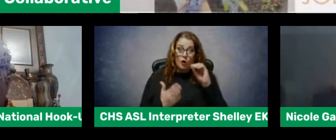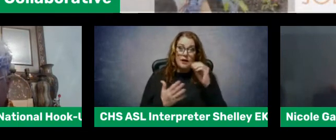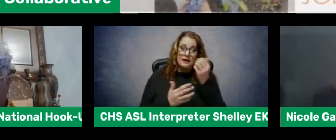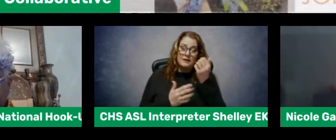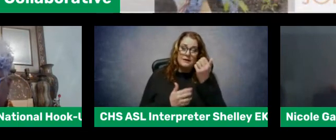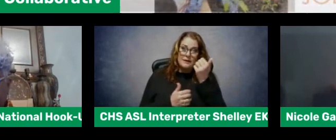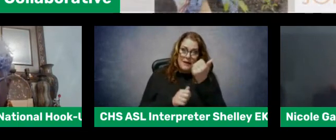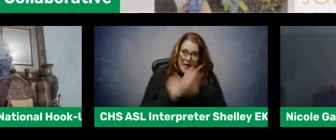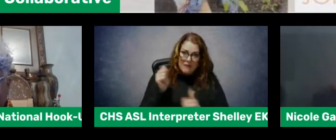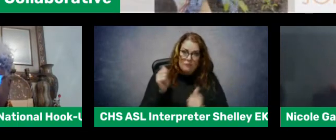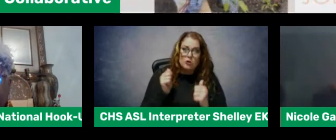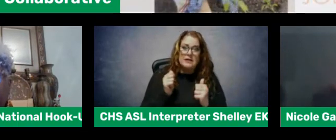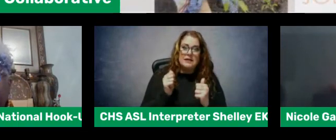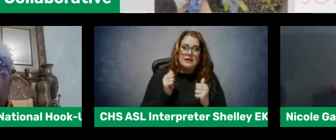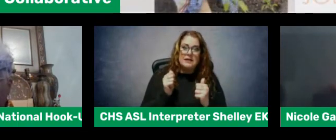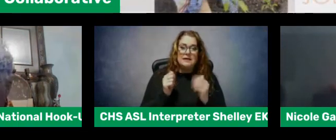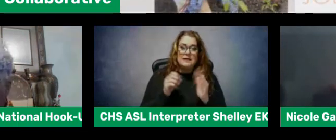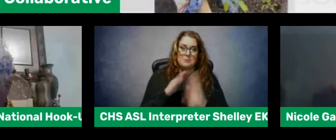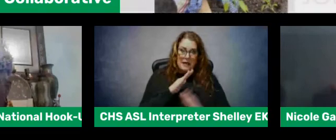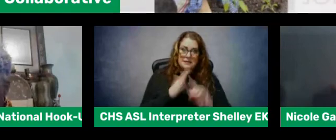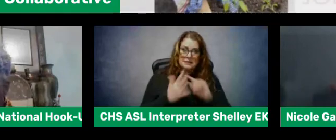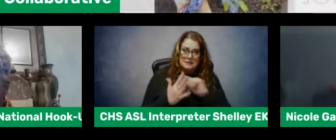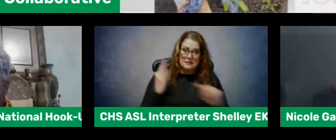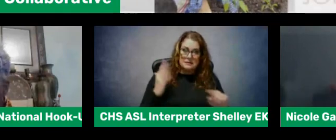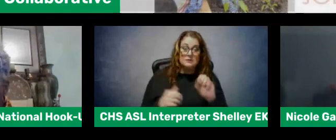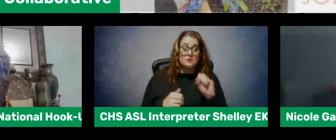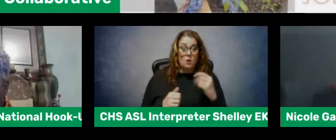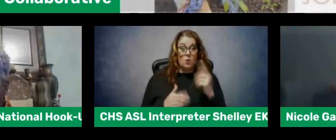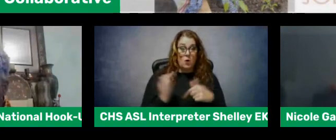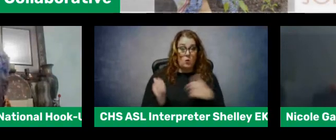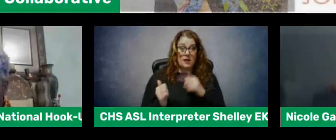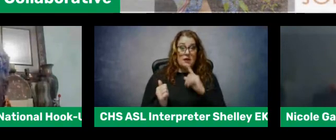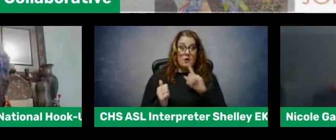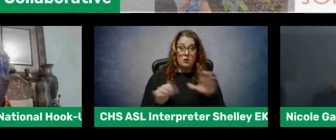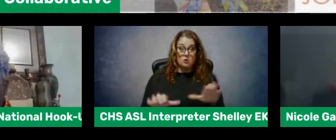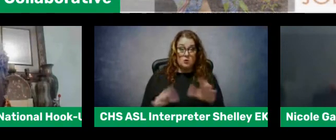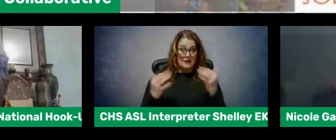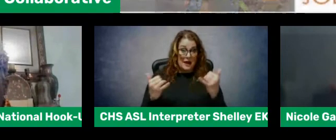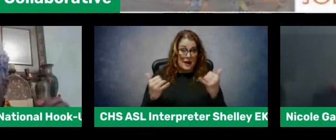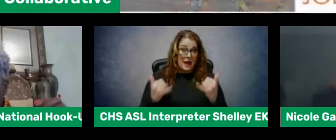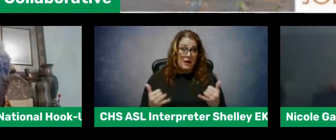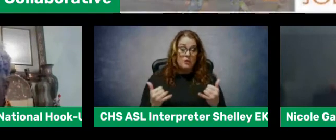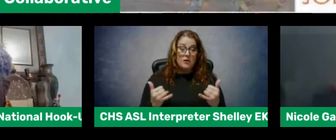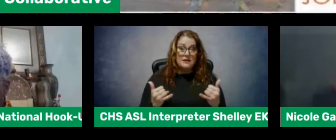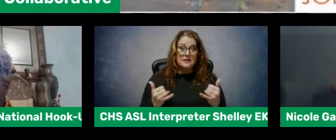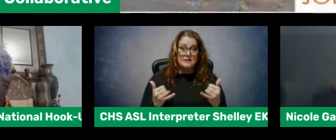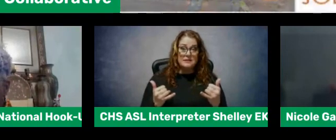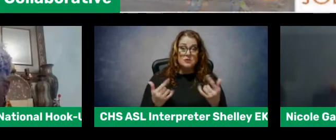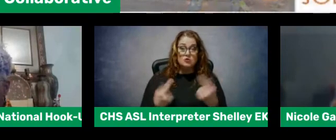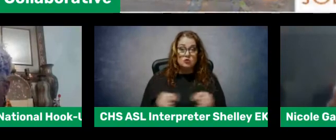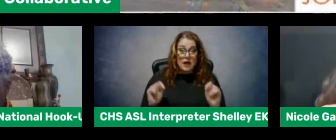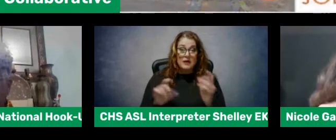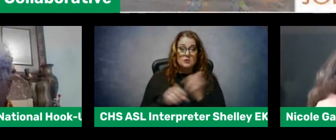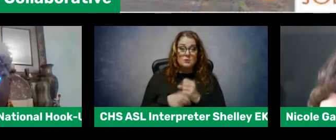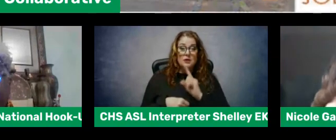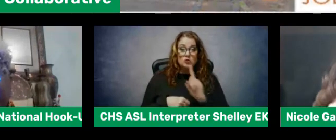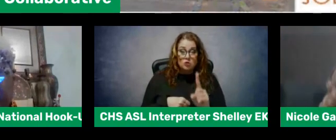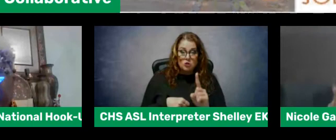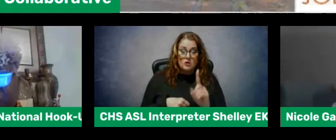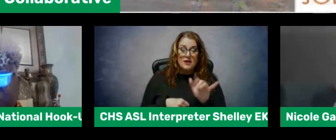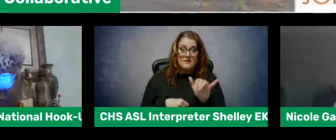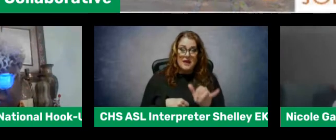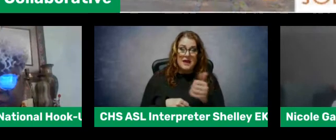every basis. So what we are doing now is trying to make sure